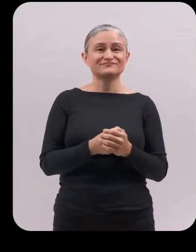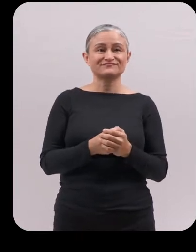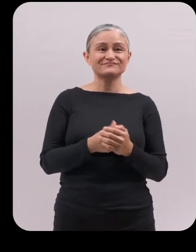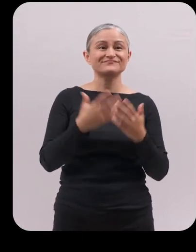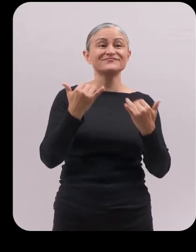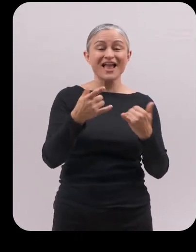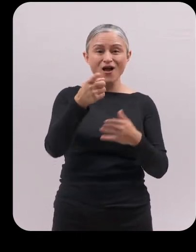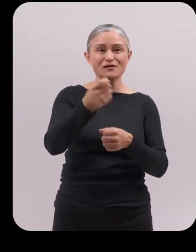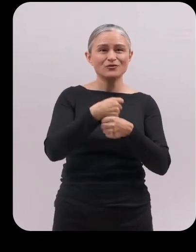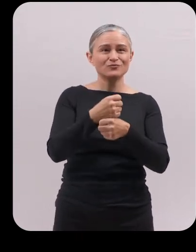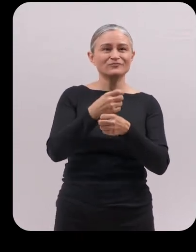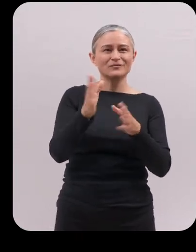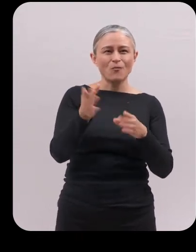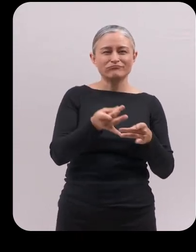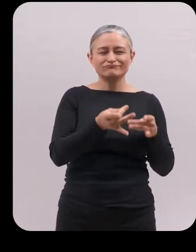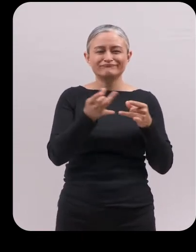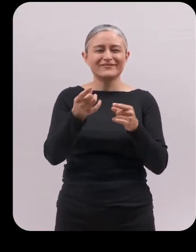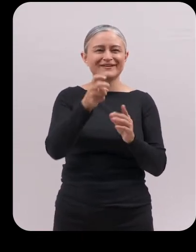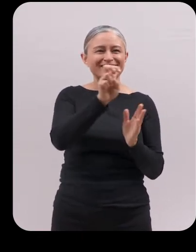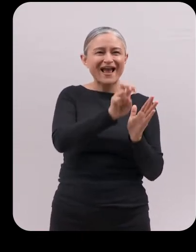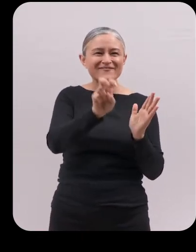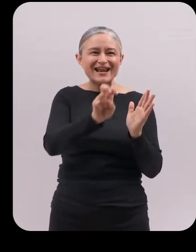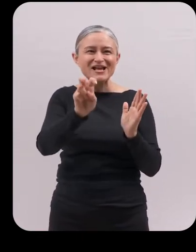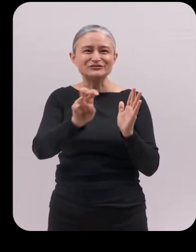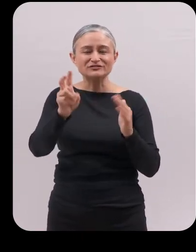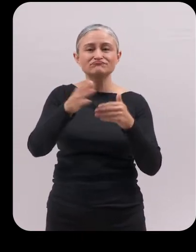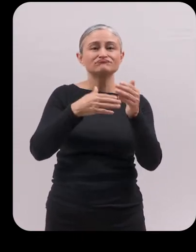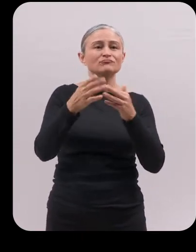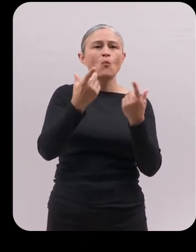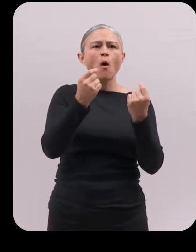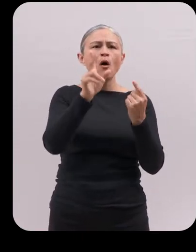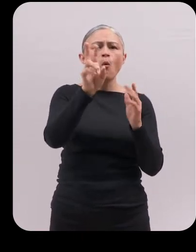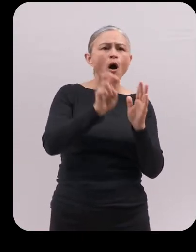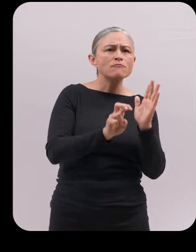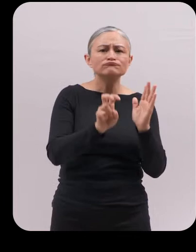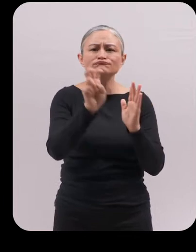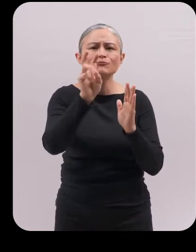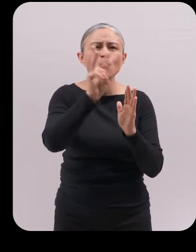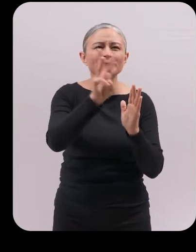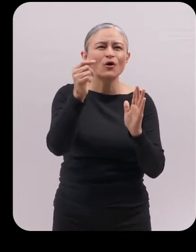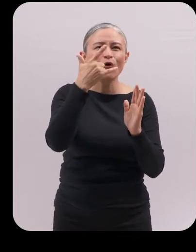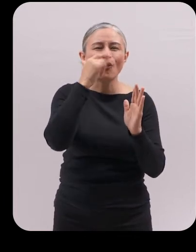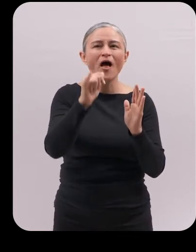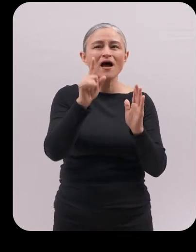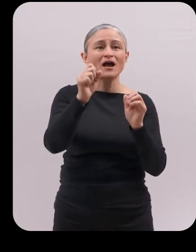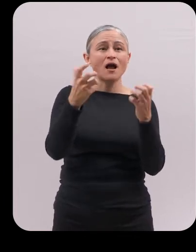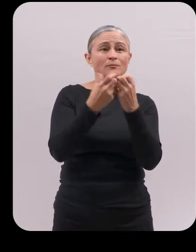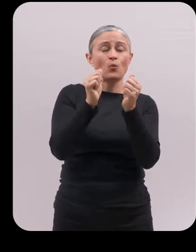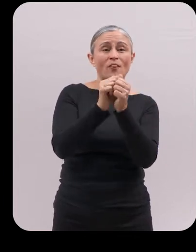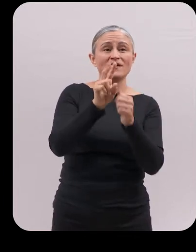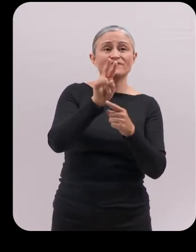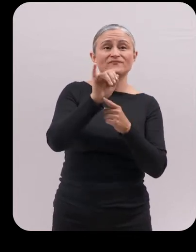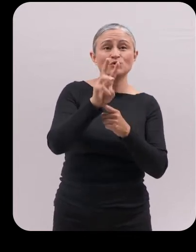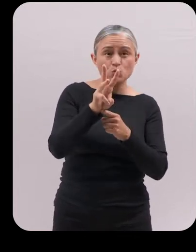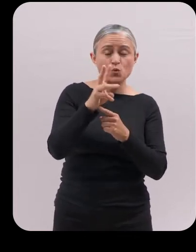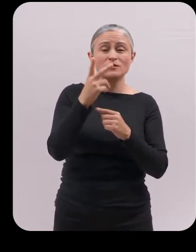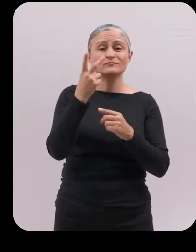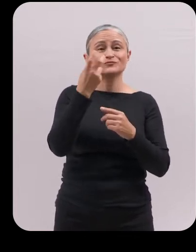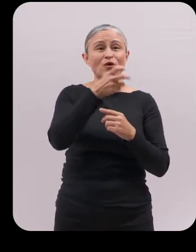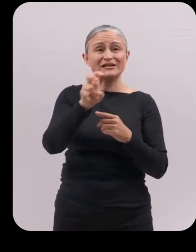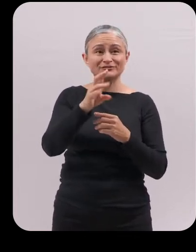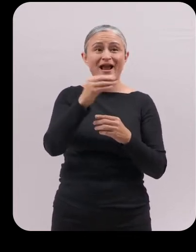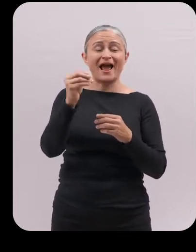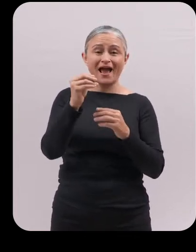Now you can create fluid navigation regardless of your site's architecture. And when you combine View Transitions with speculation rules and